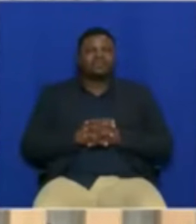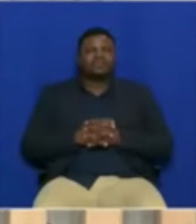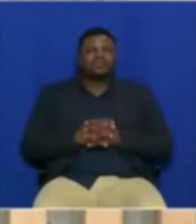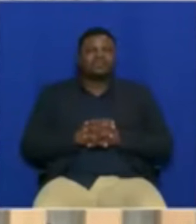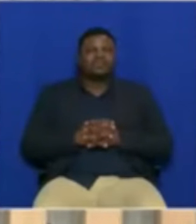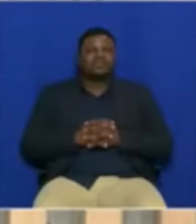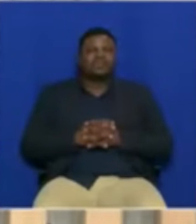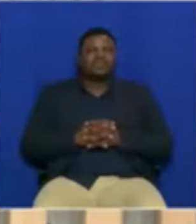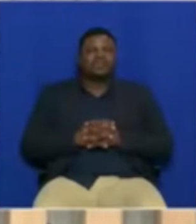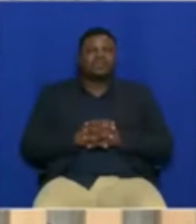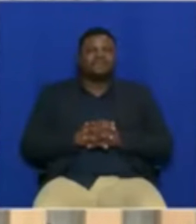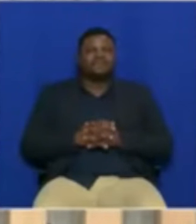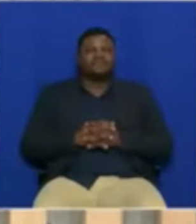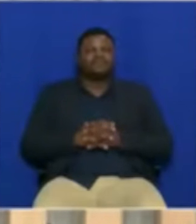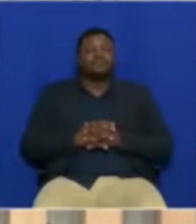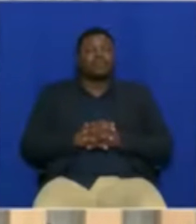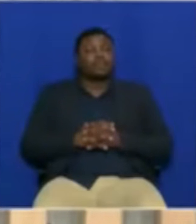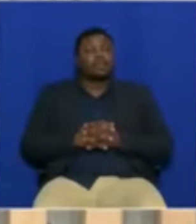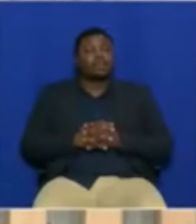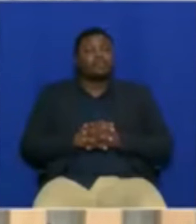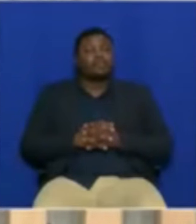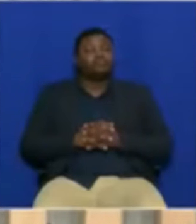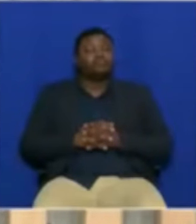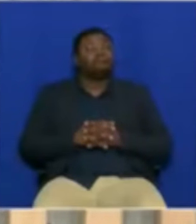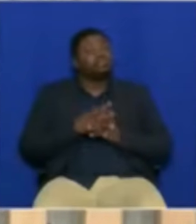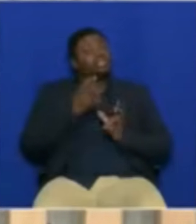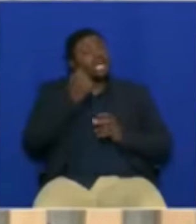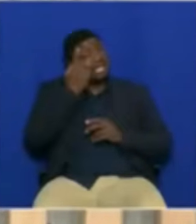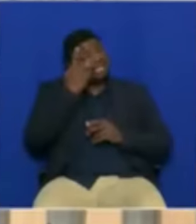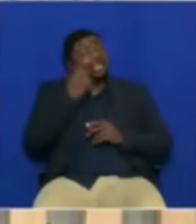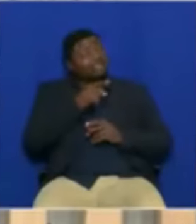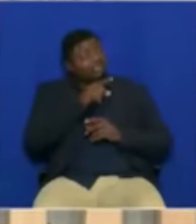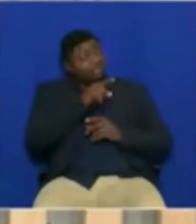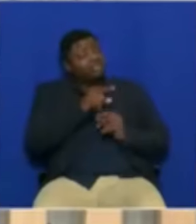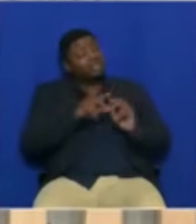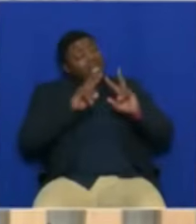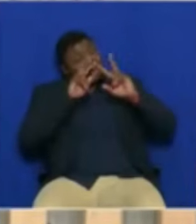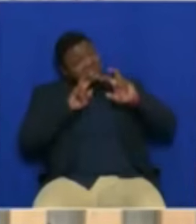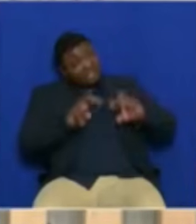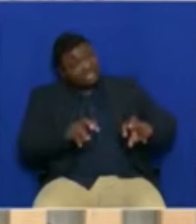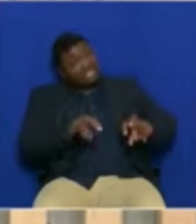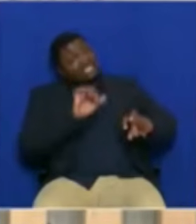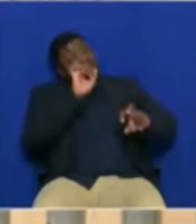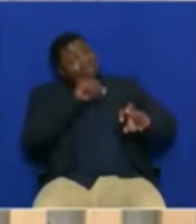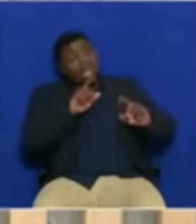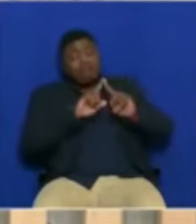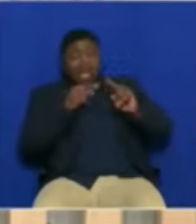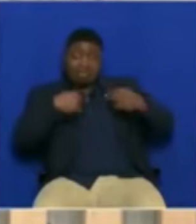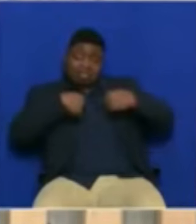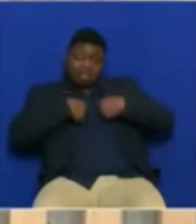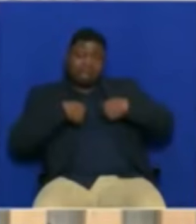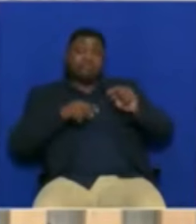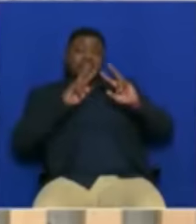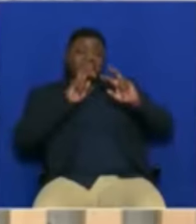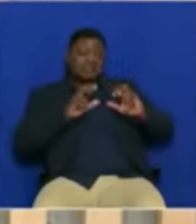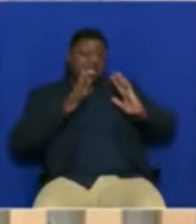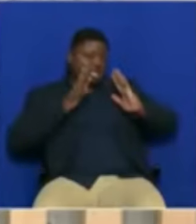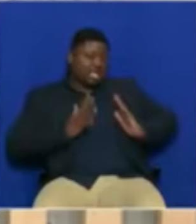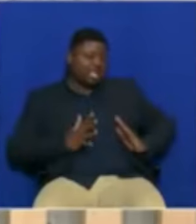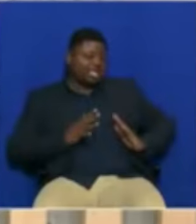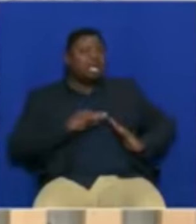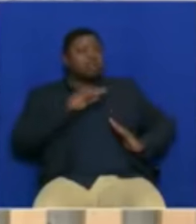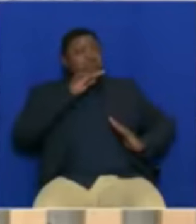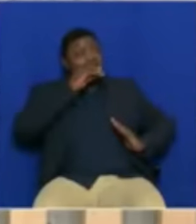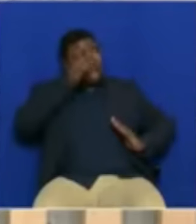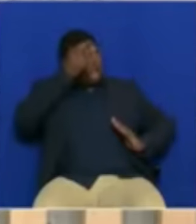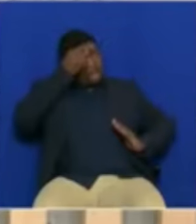I understand that you investigate. I'm not an investigator, so my knowledge of that area, I confess,